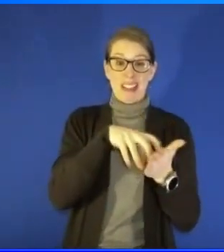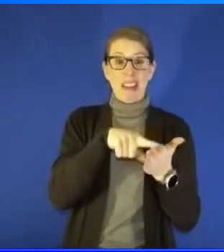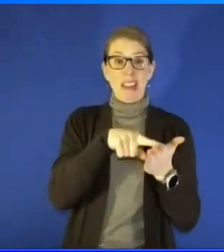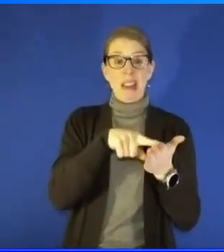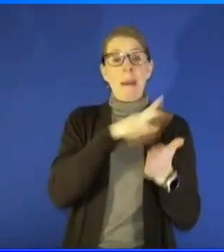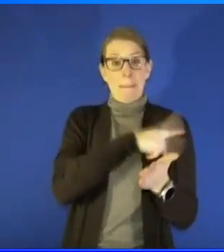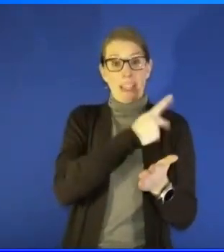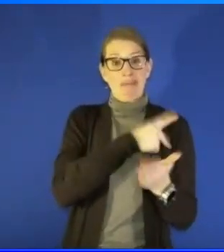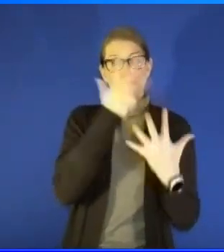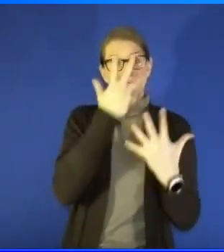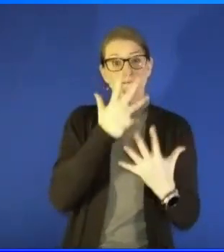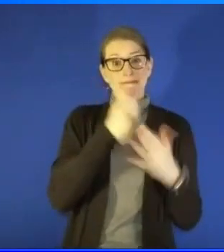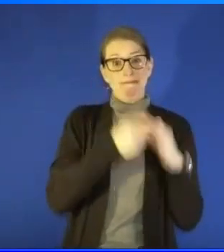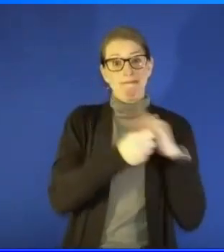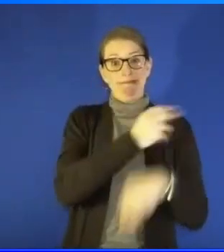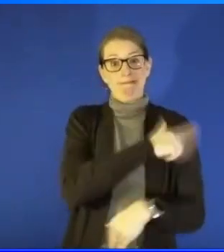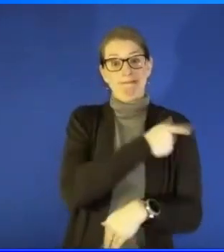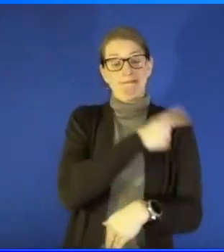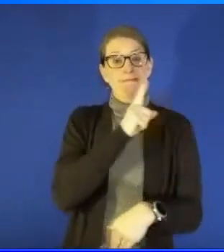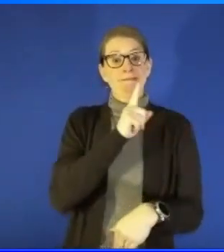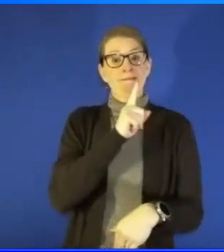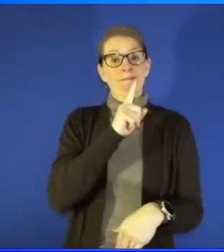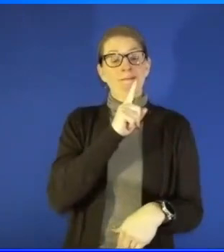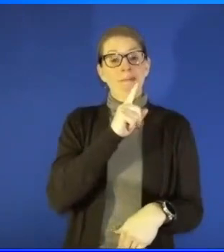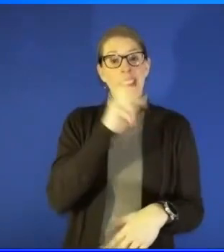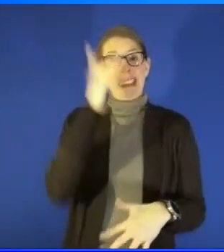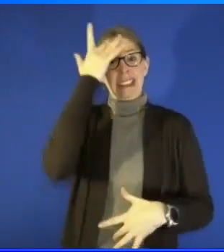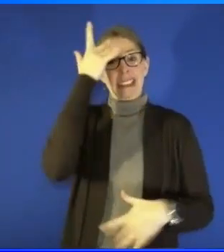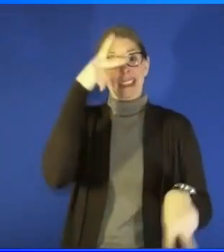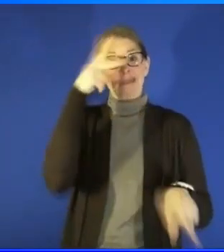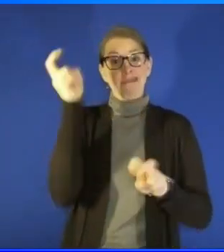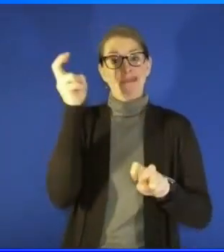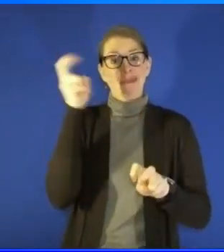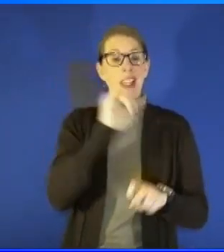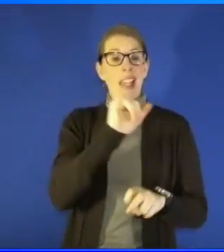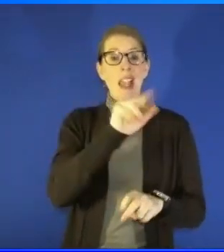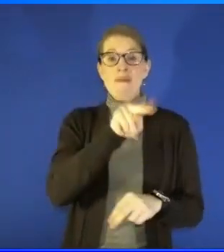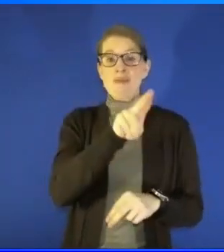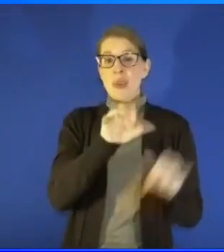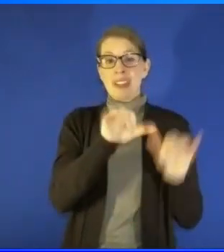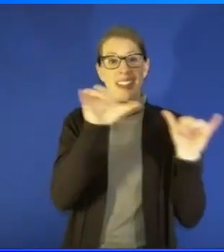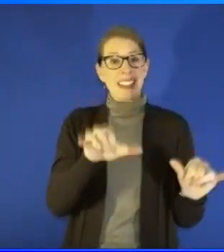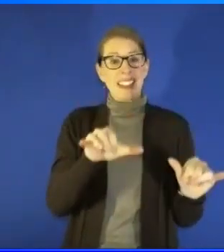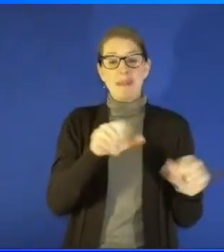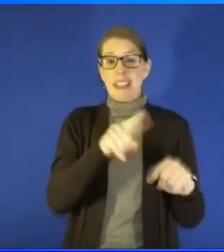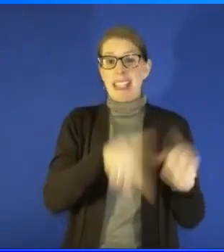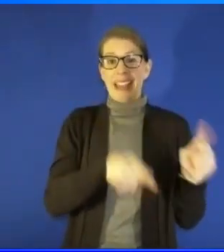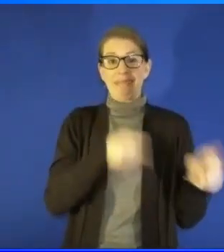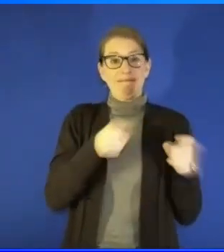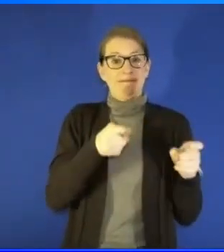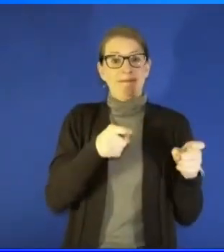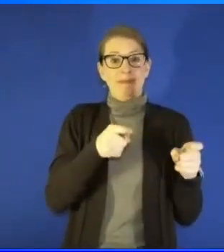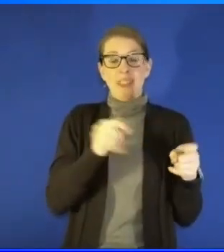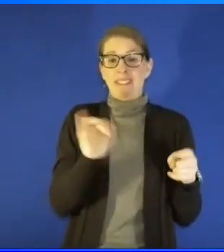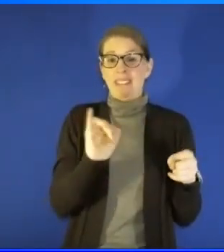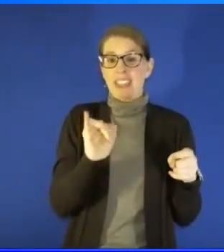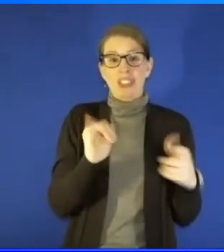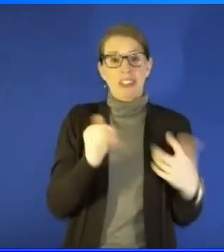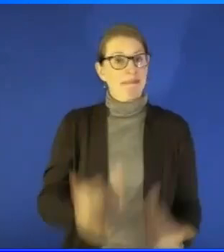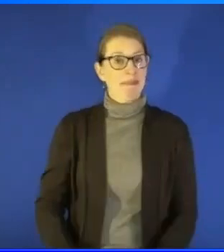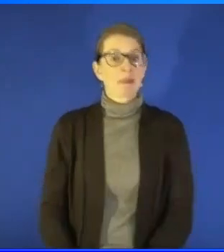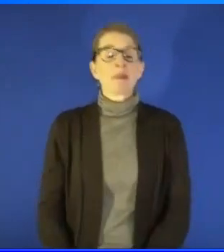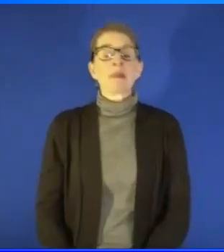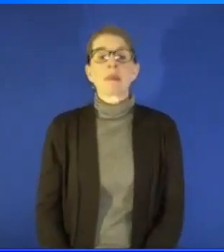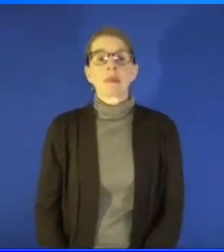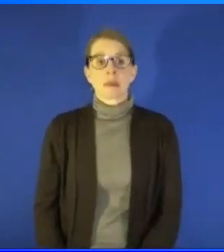the hospital really sick because their immune system is just not working to contain that infection. So we know a little